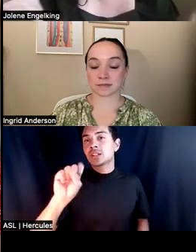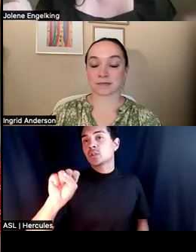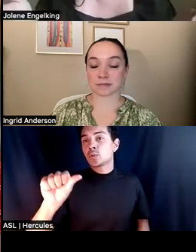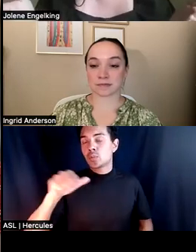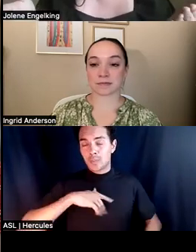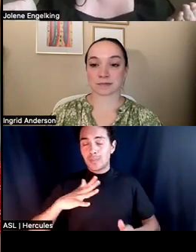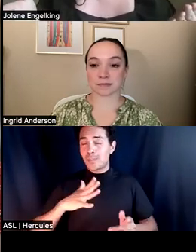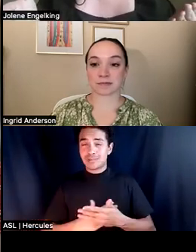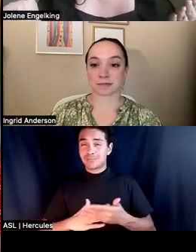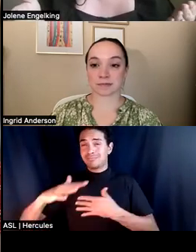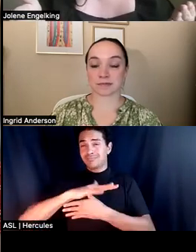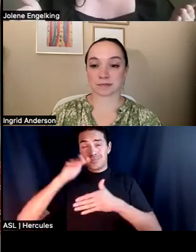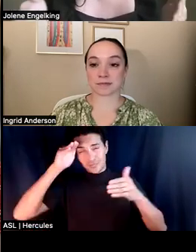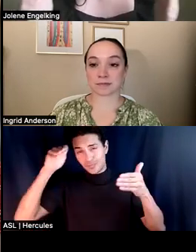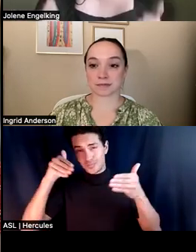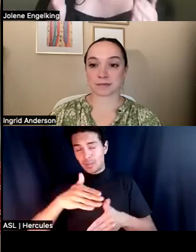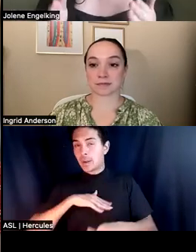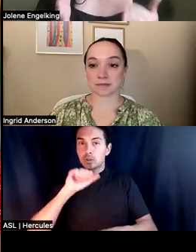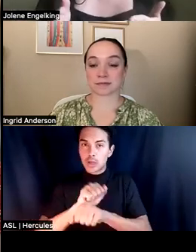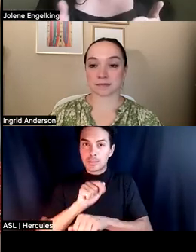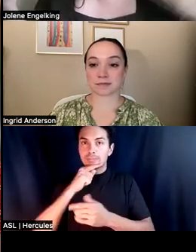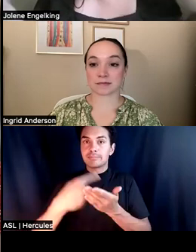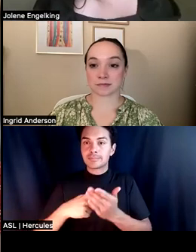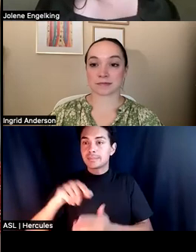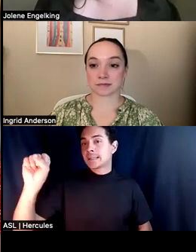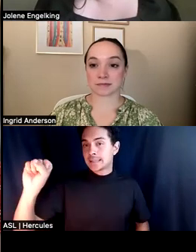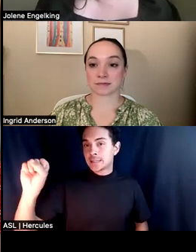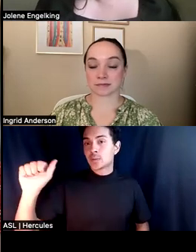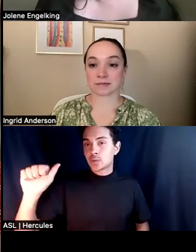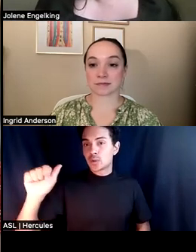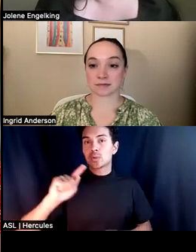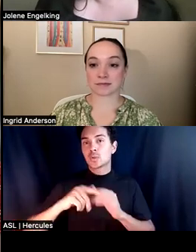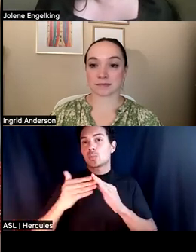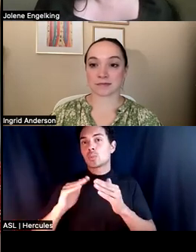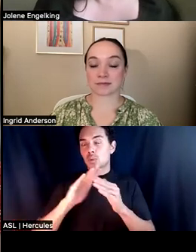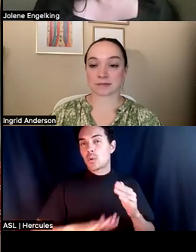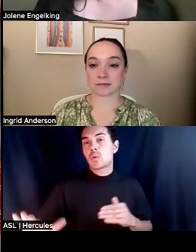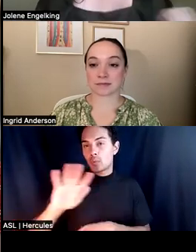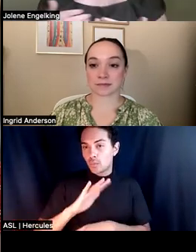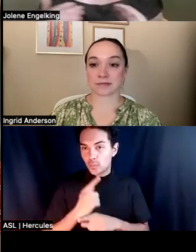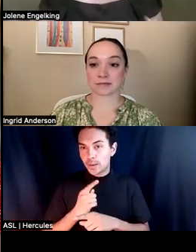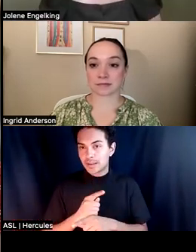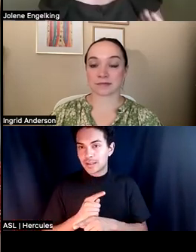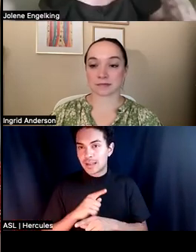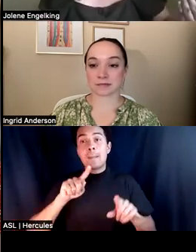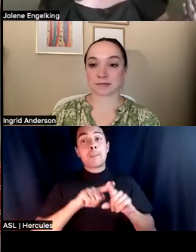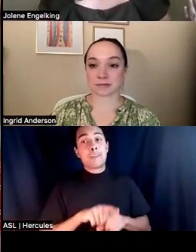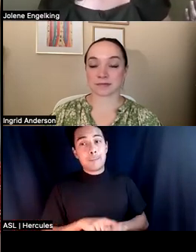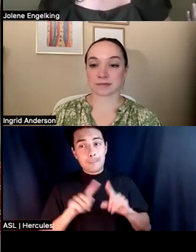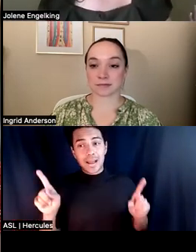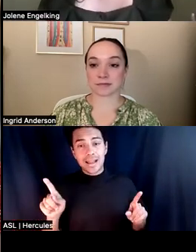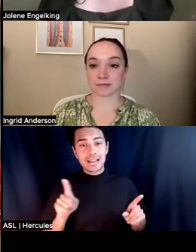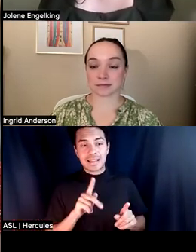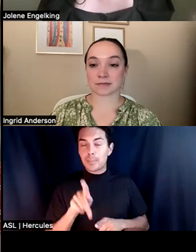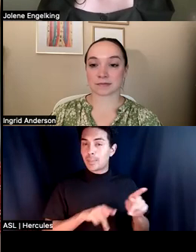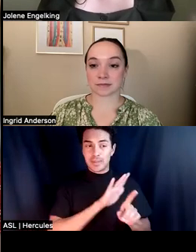Like, my entire focus for my job is talking about sexual assault to communities across the country, right? That's not what people's